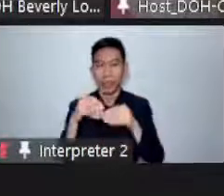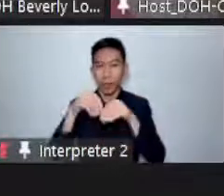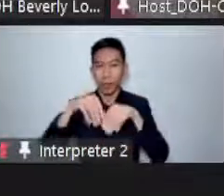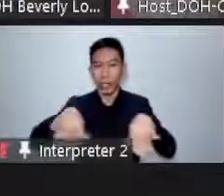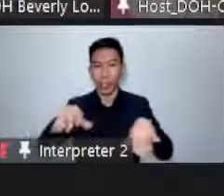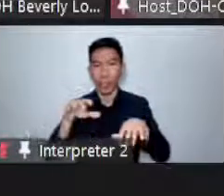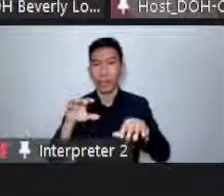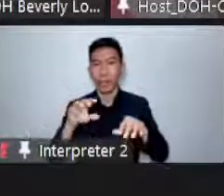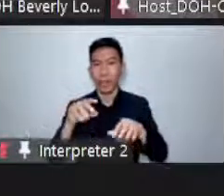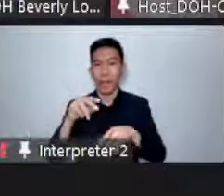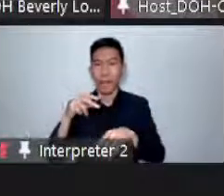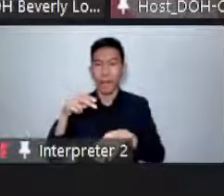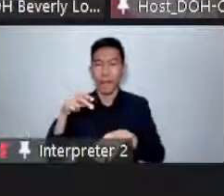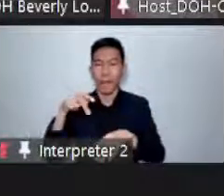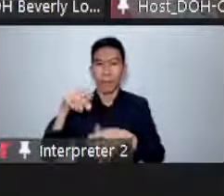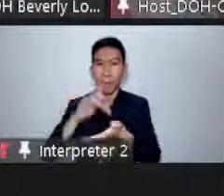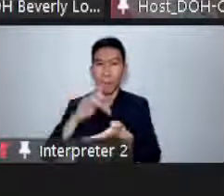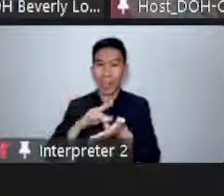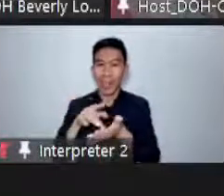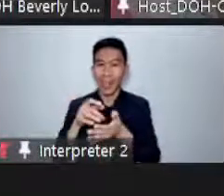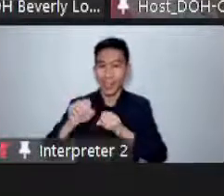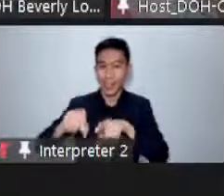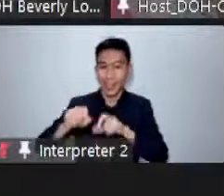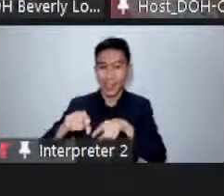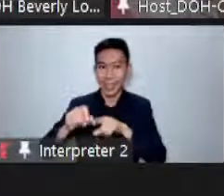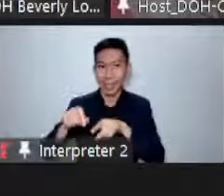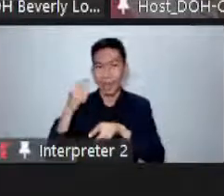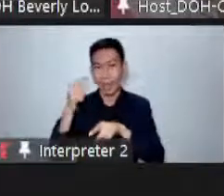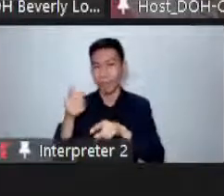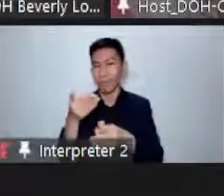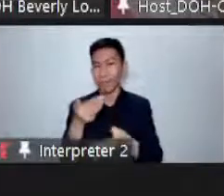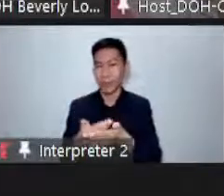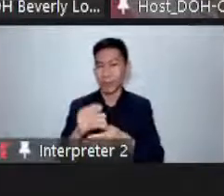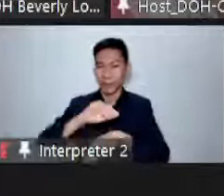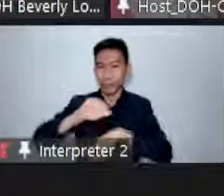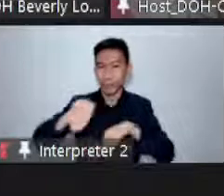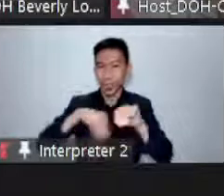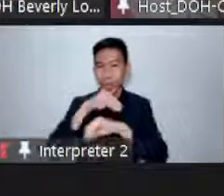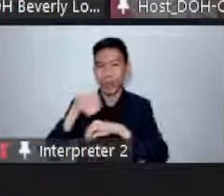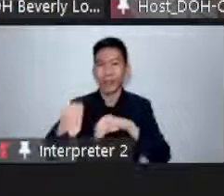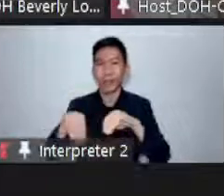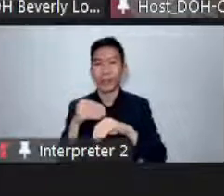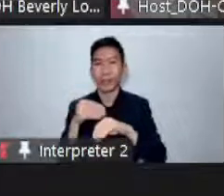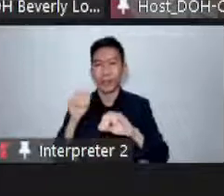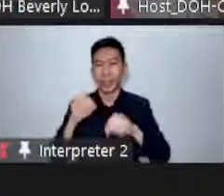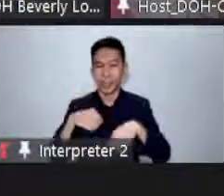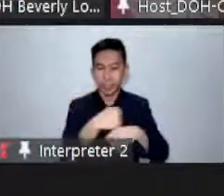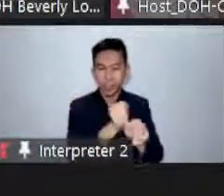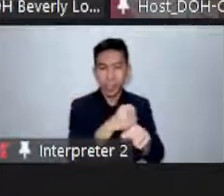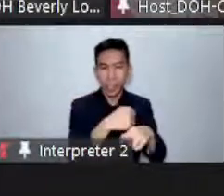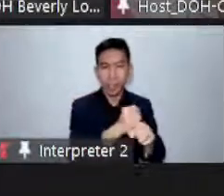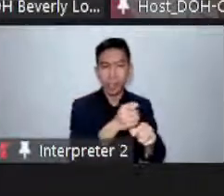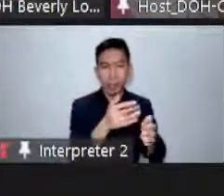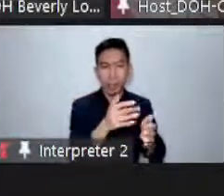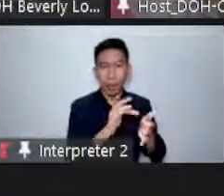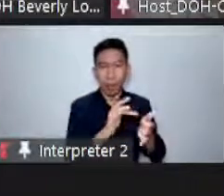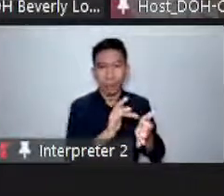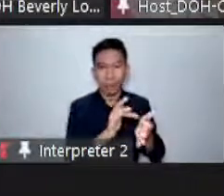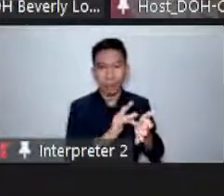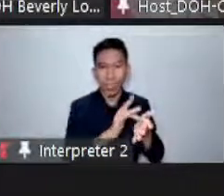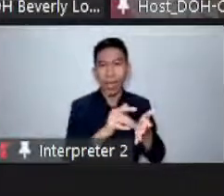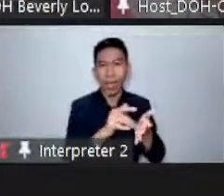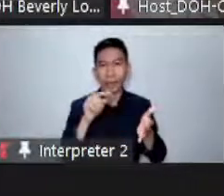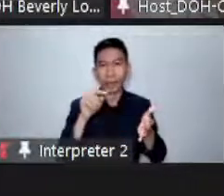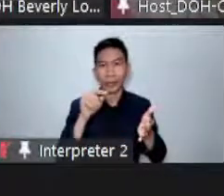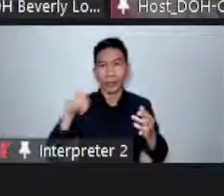handling, hopefully to shorten the lead time for making drugs accessible.